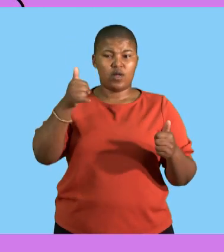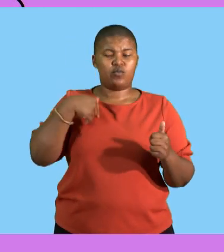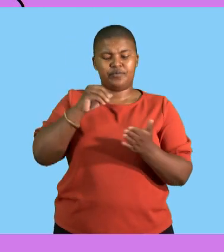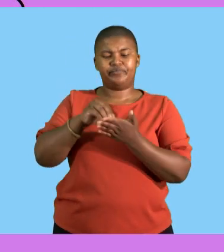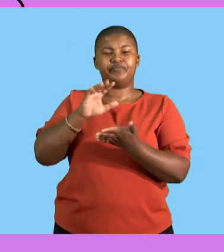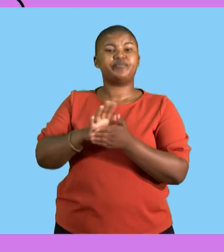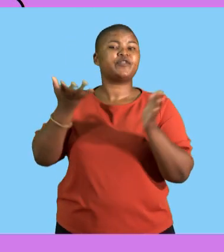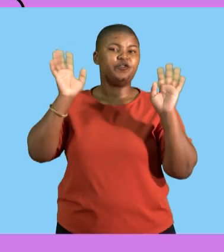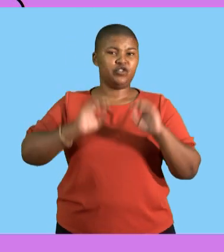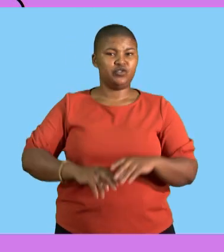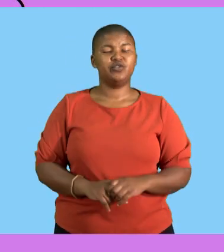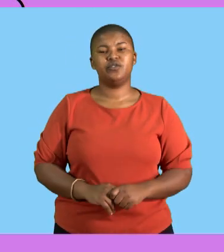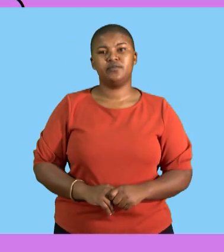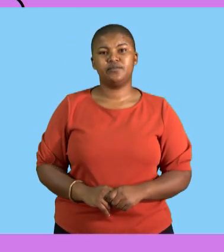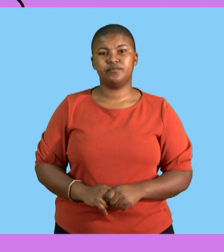it down. Now,